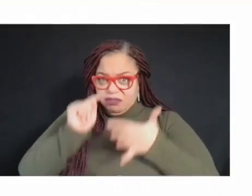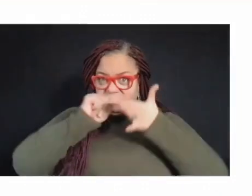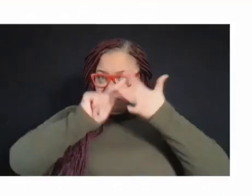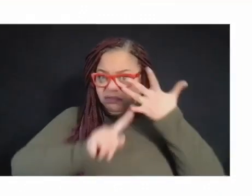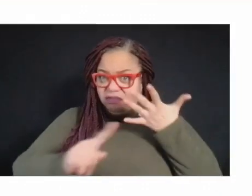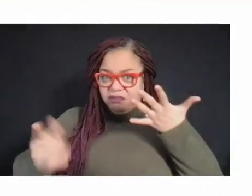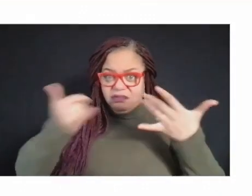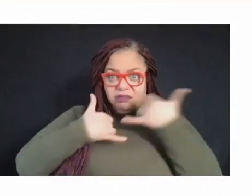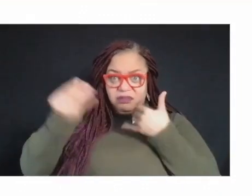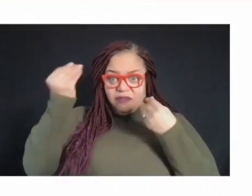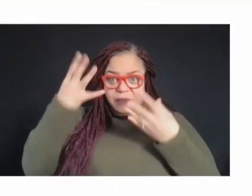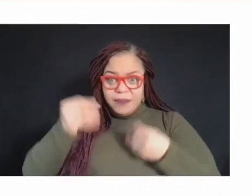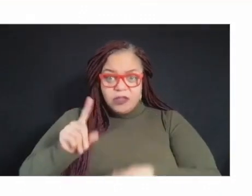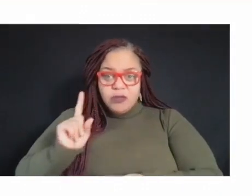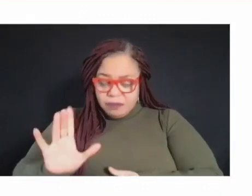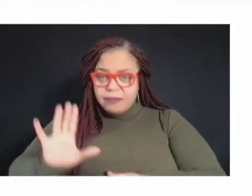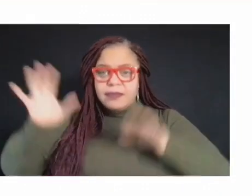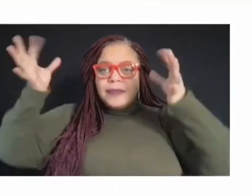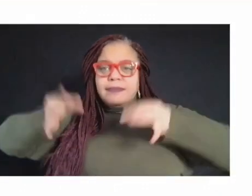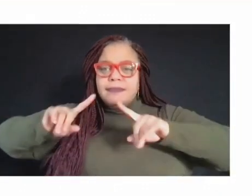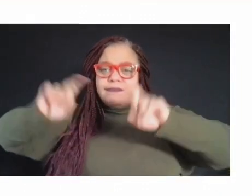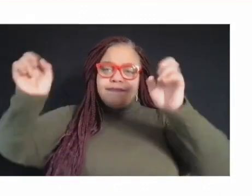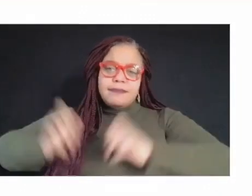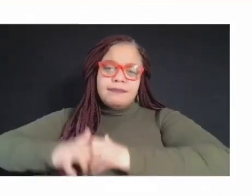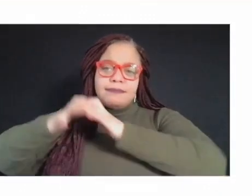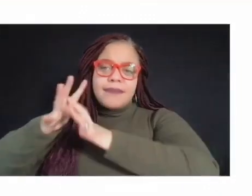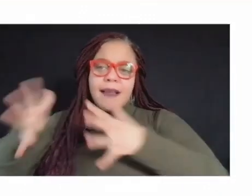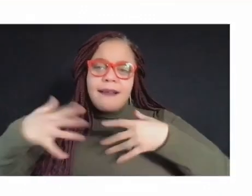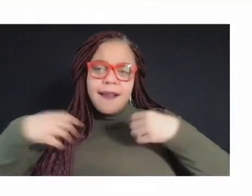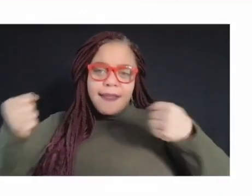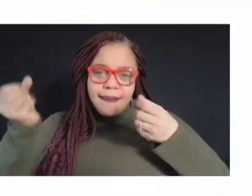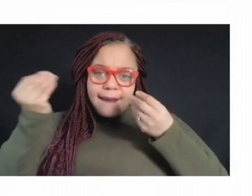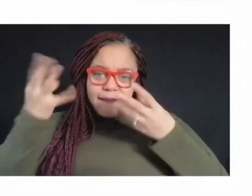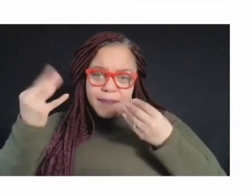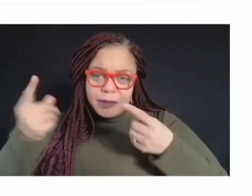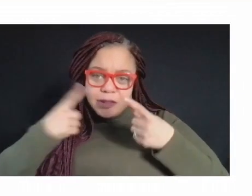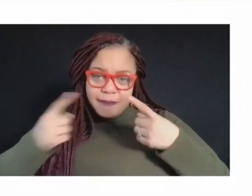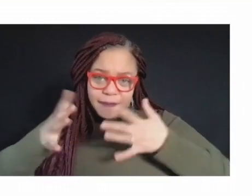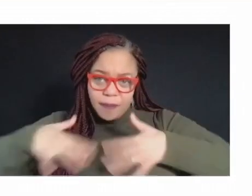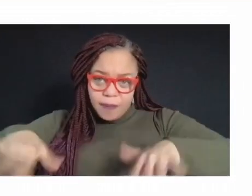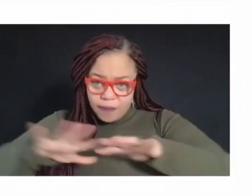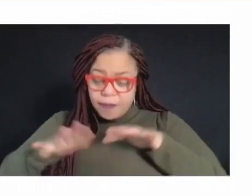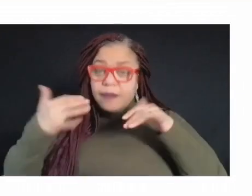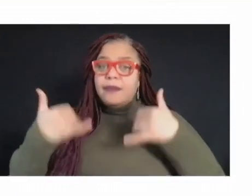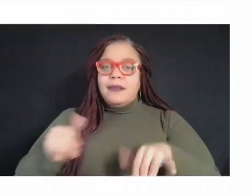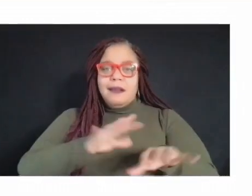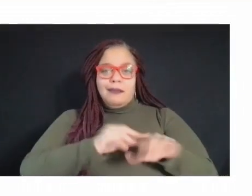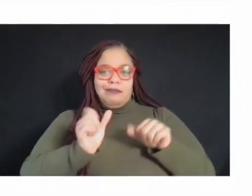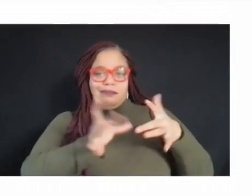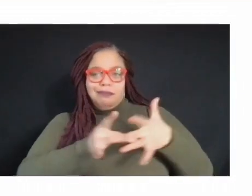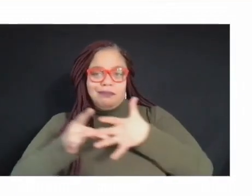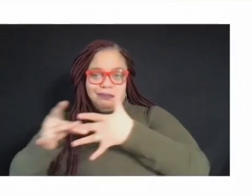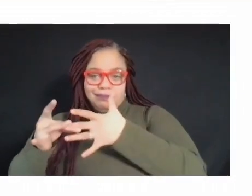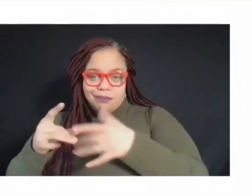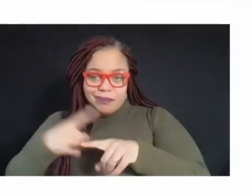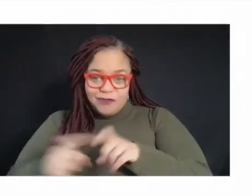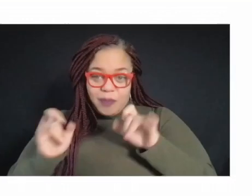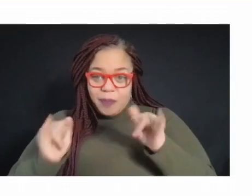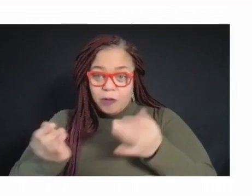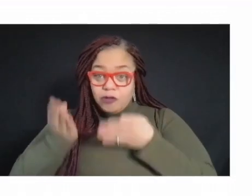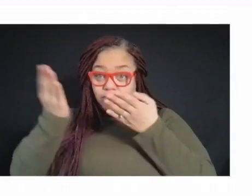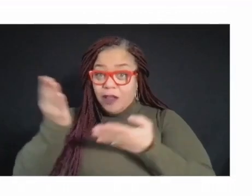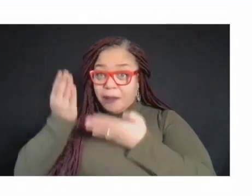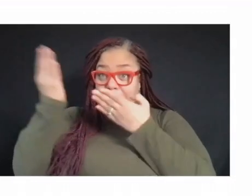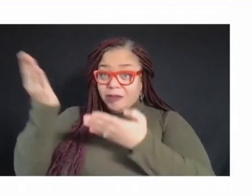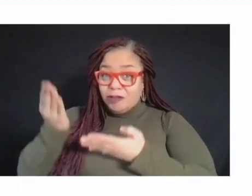environment. Now, taking the lead from recommendations in the Surgeon General's advisory, the